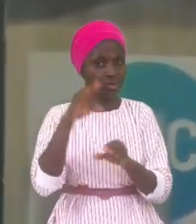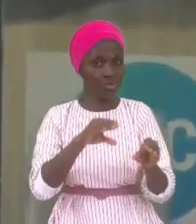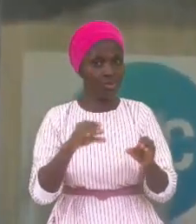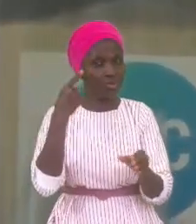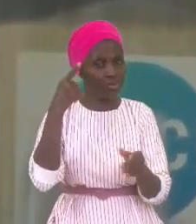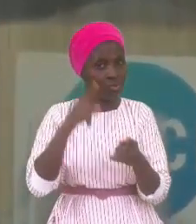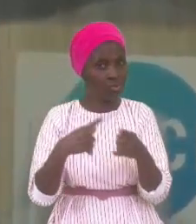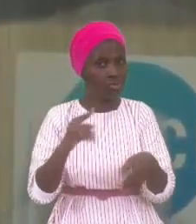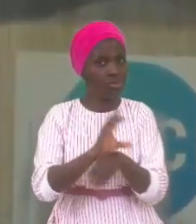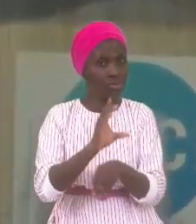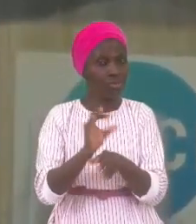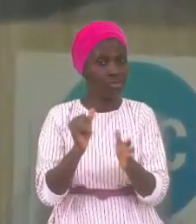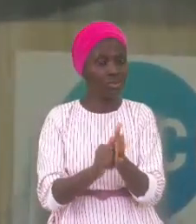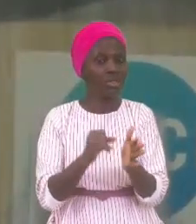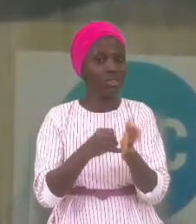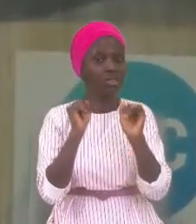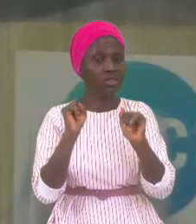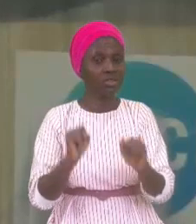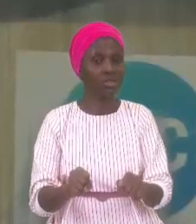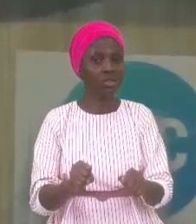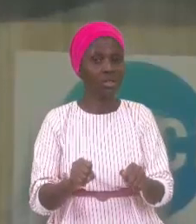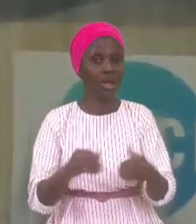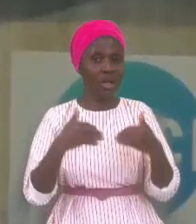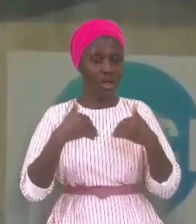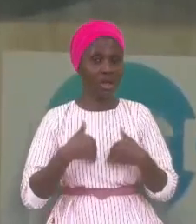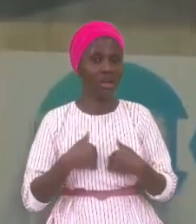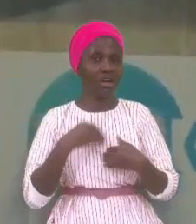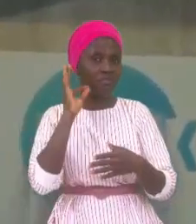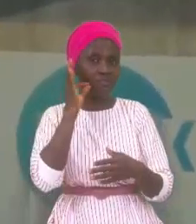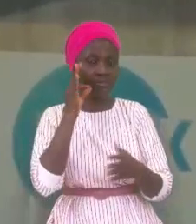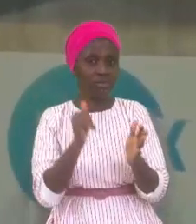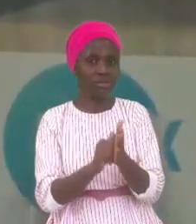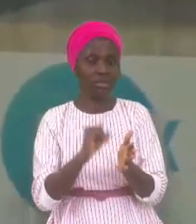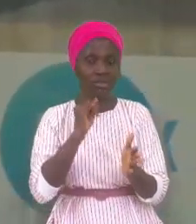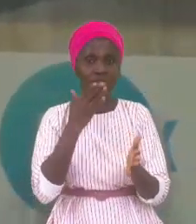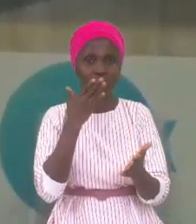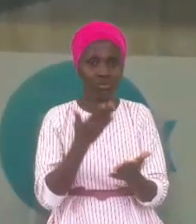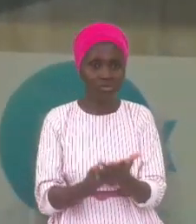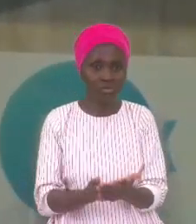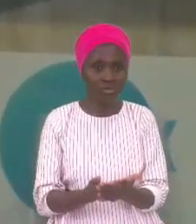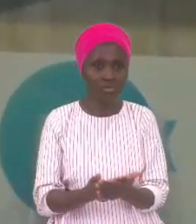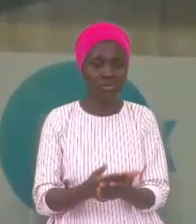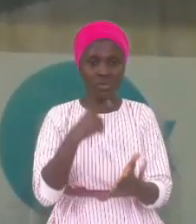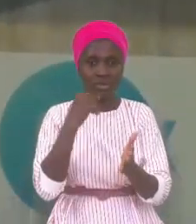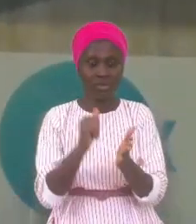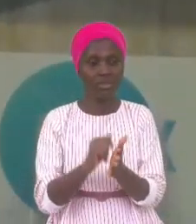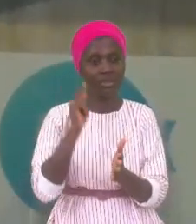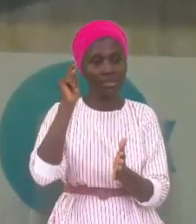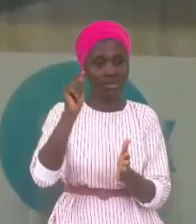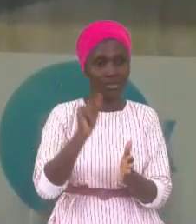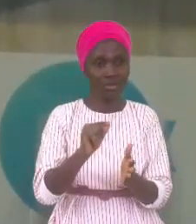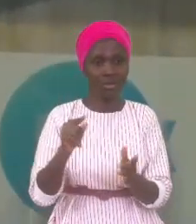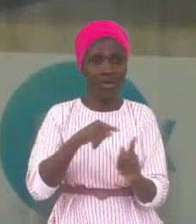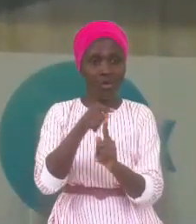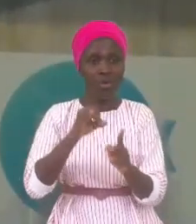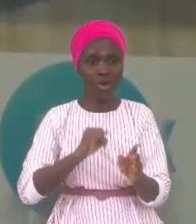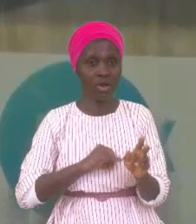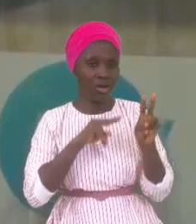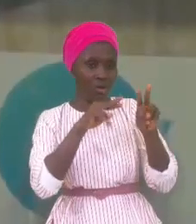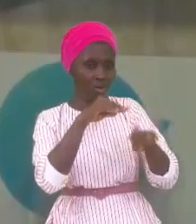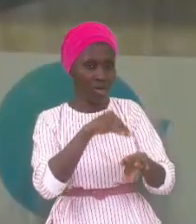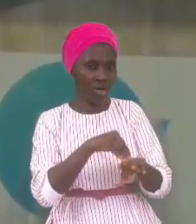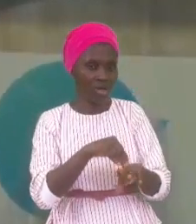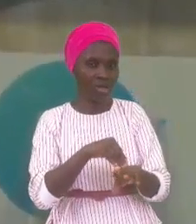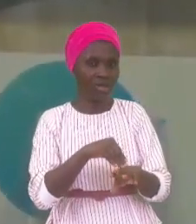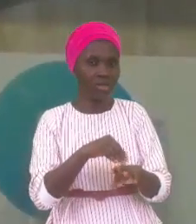fruit, useful, profitable fruit? He says, wherefore, when I looked that it should bring forth